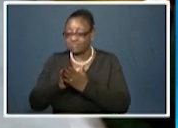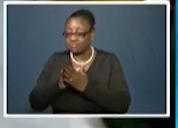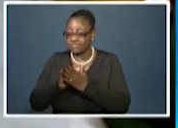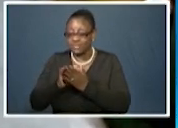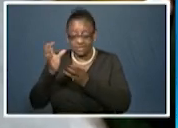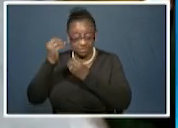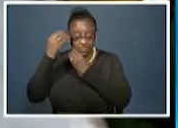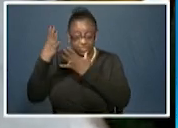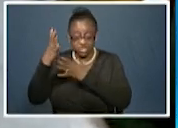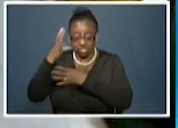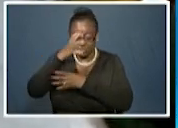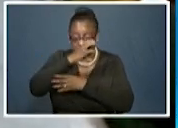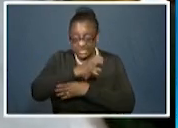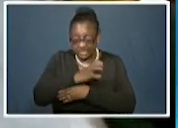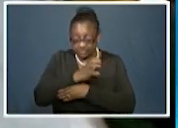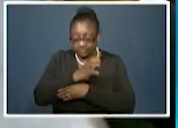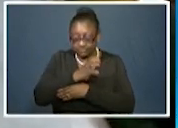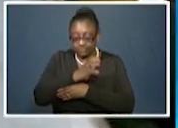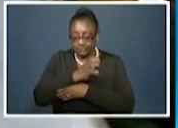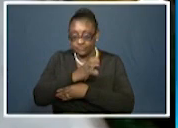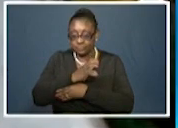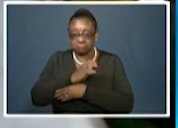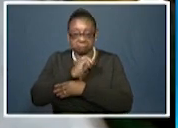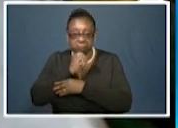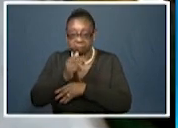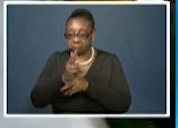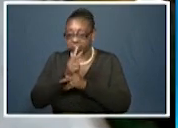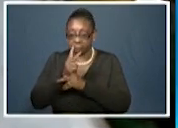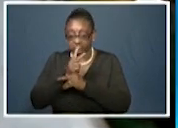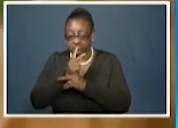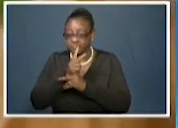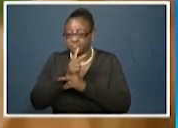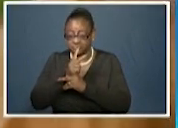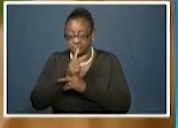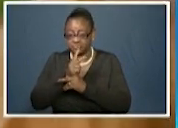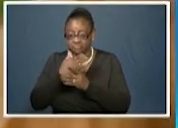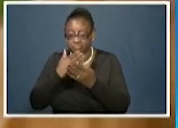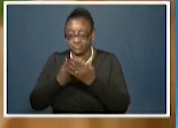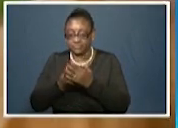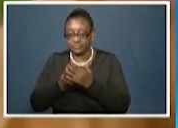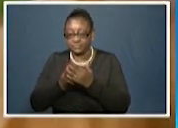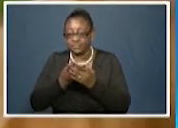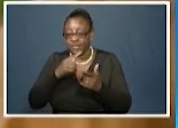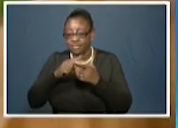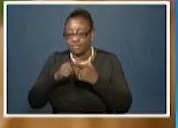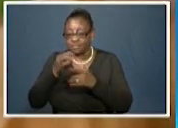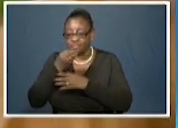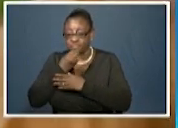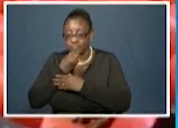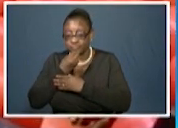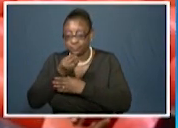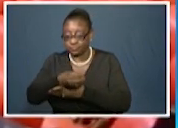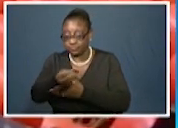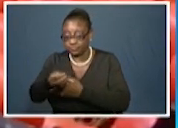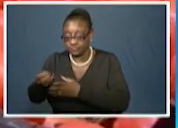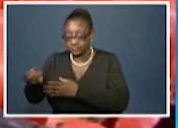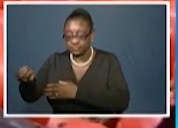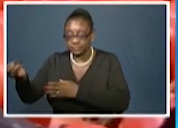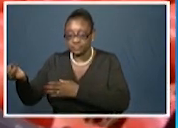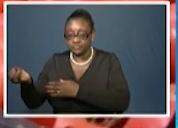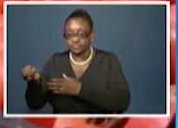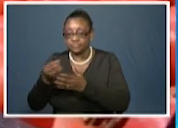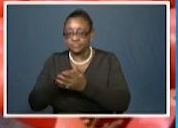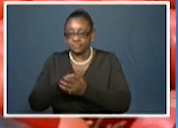are either missing or were never kept in the first place. The National Food Distribution Program, as well as the task